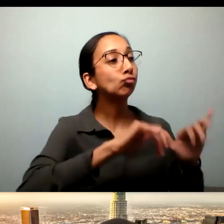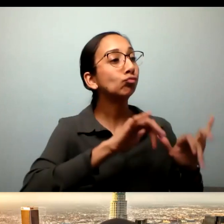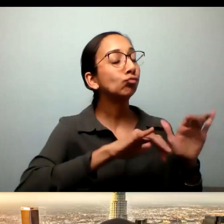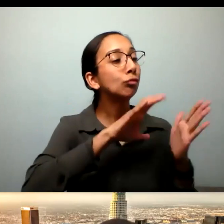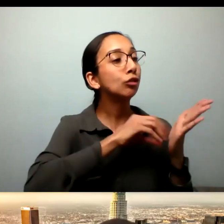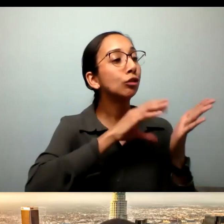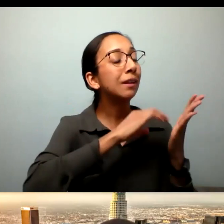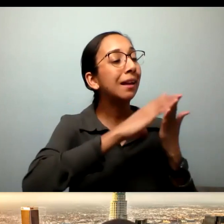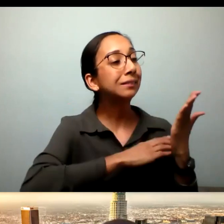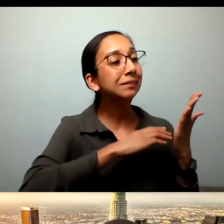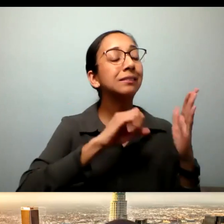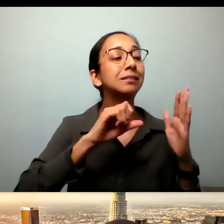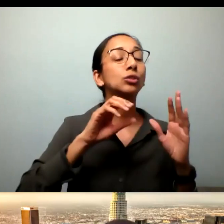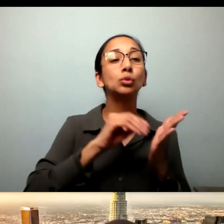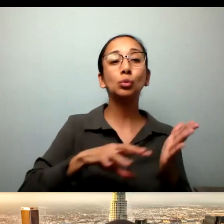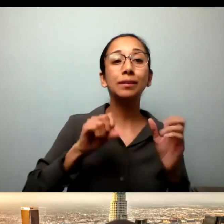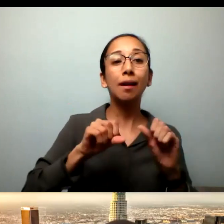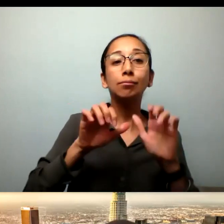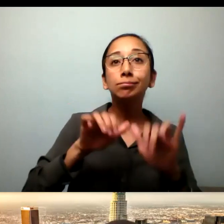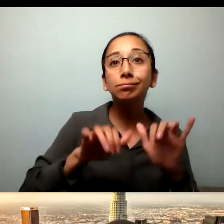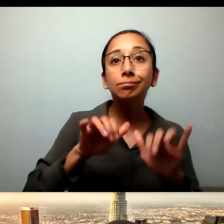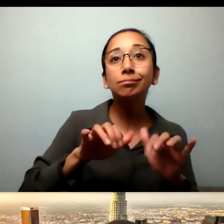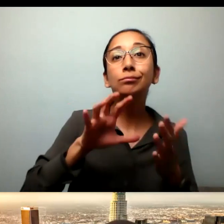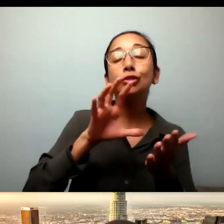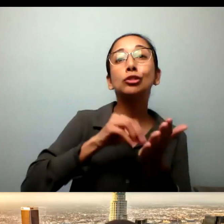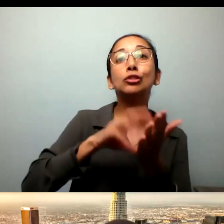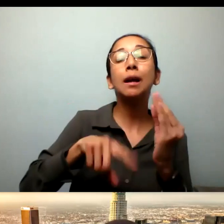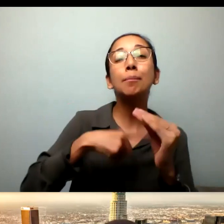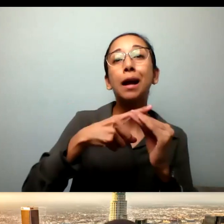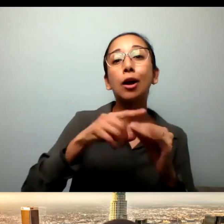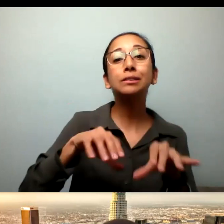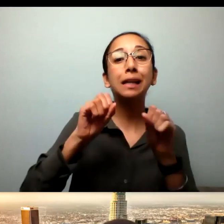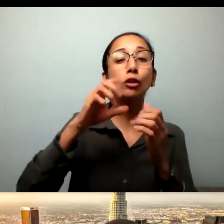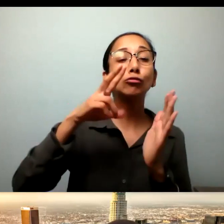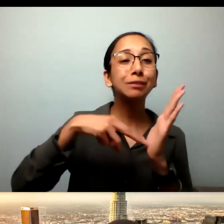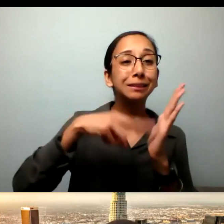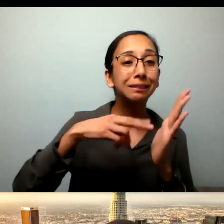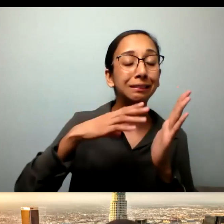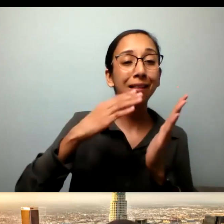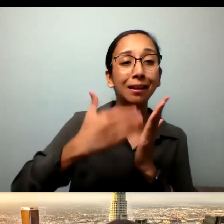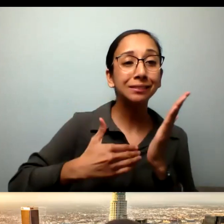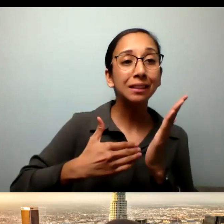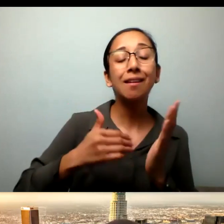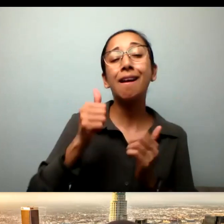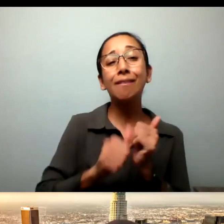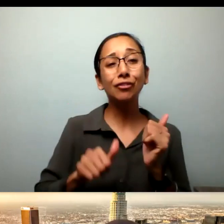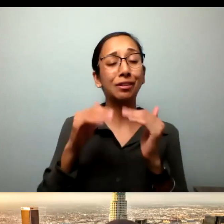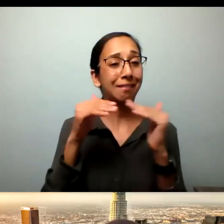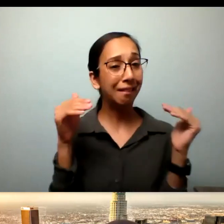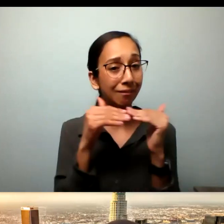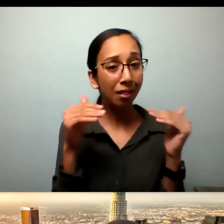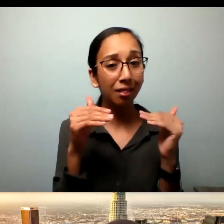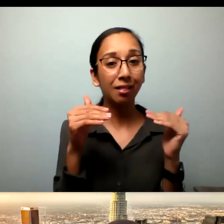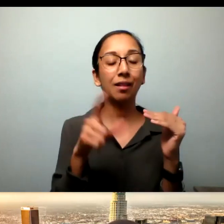get onto Edgenuity and learn about, take reading lessons. So at every level, we